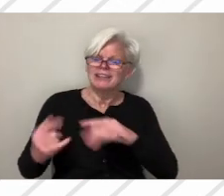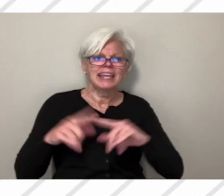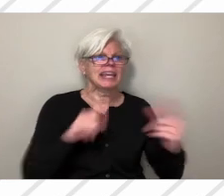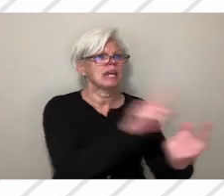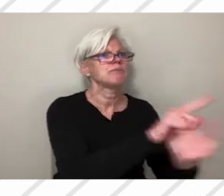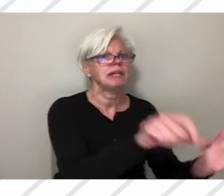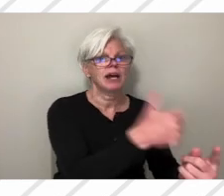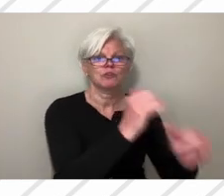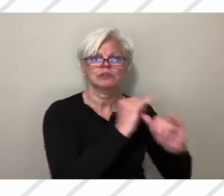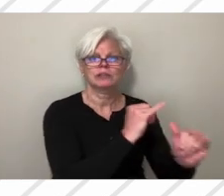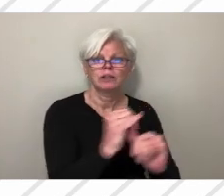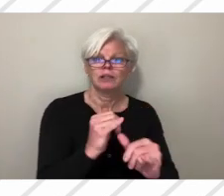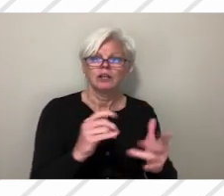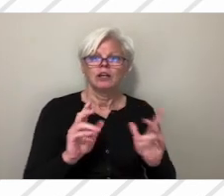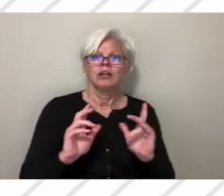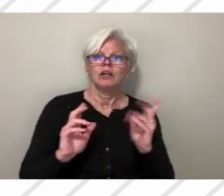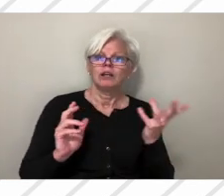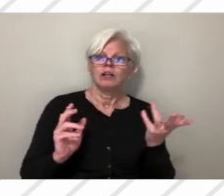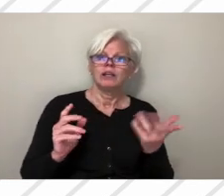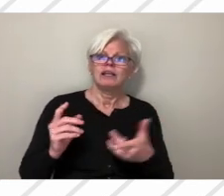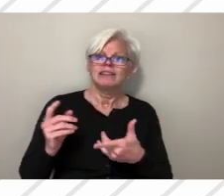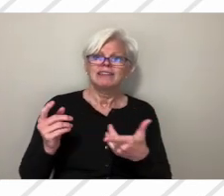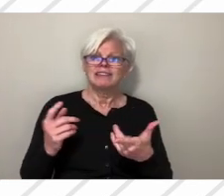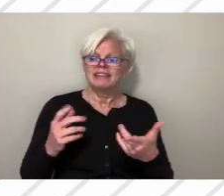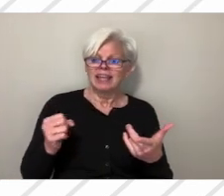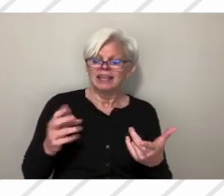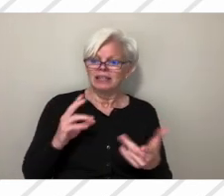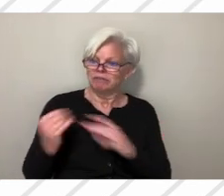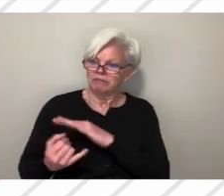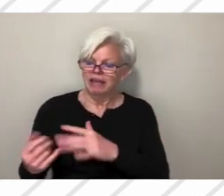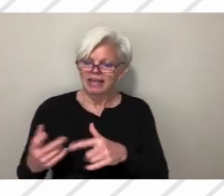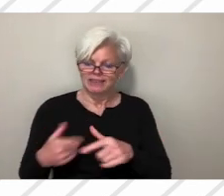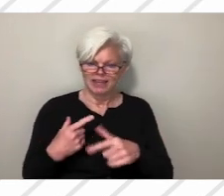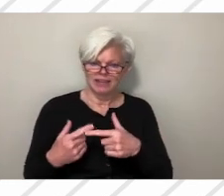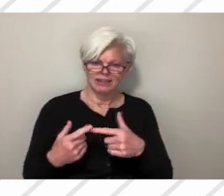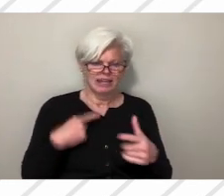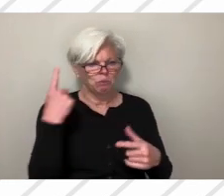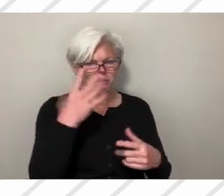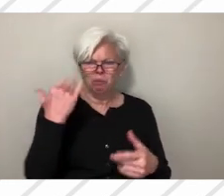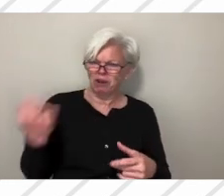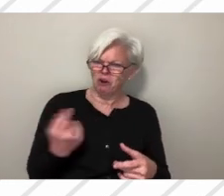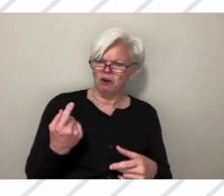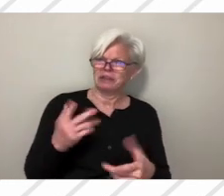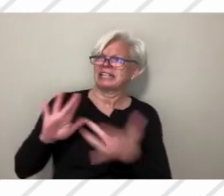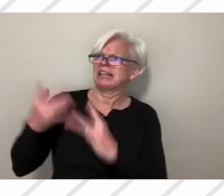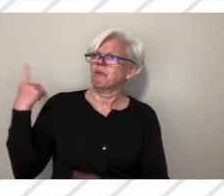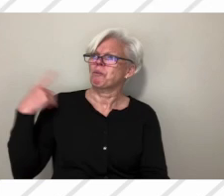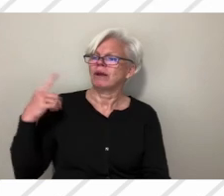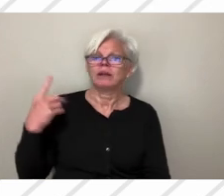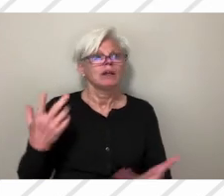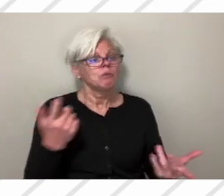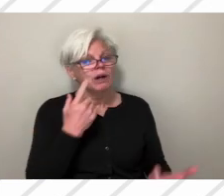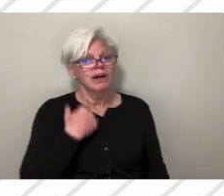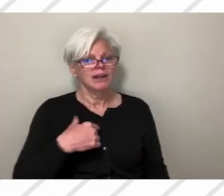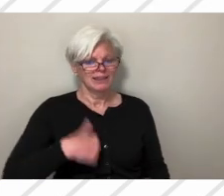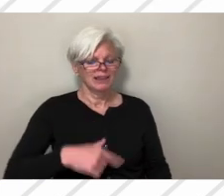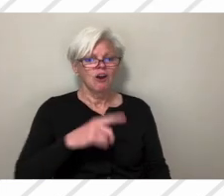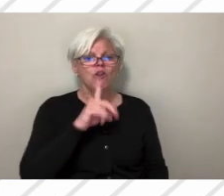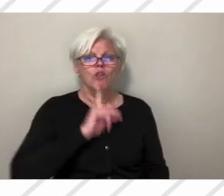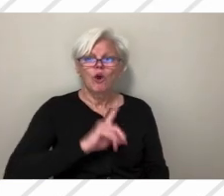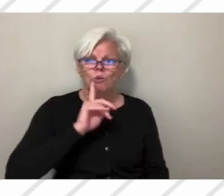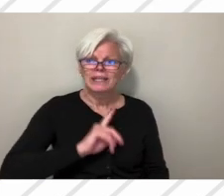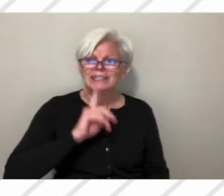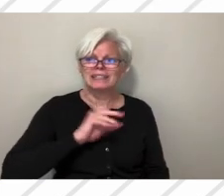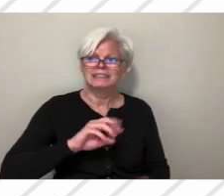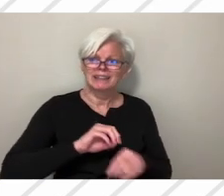and wonder why we're always online. That makes no sense. We're in a loneliness epidemic. How does that change? It